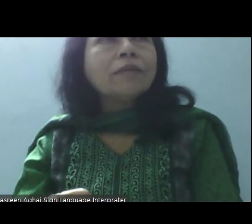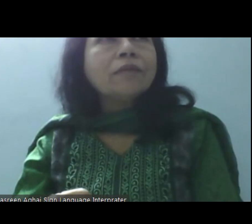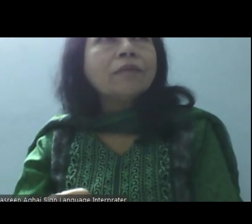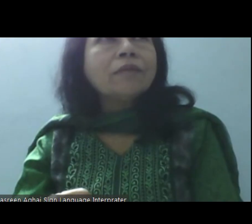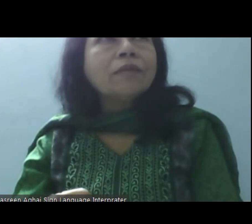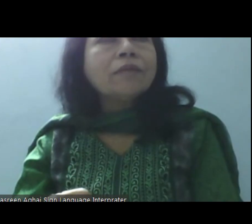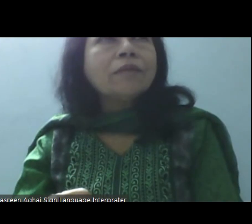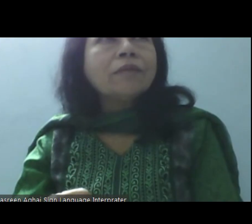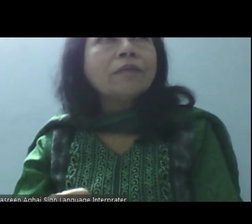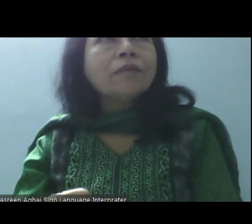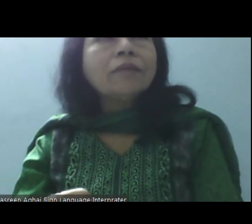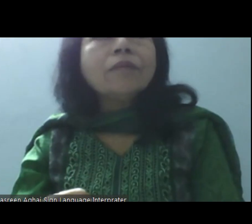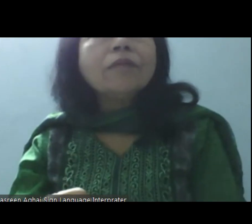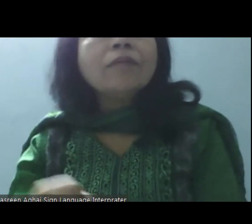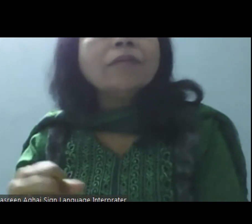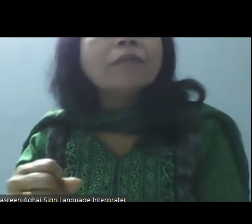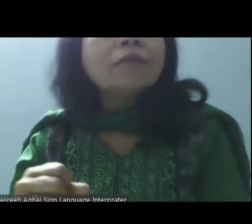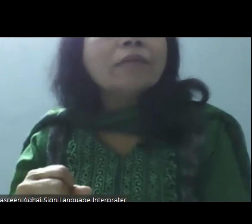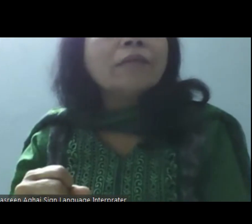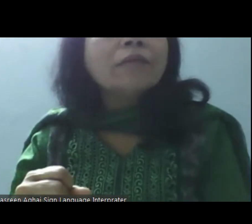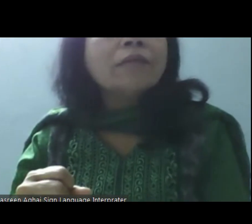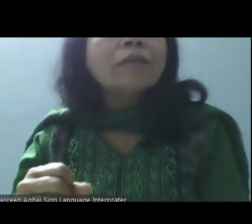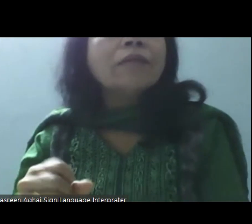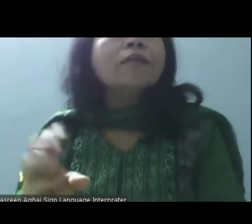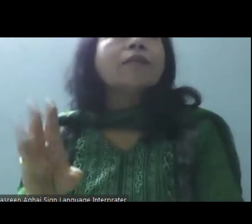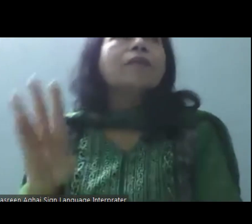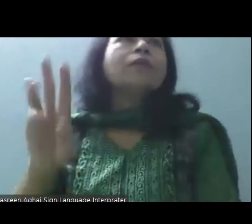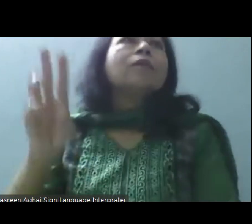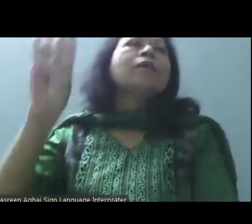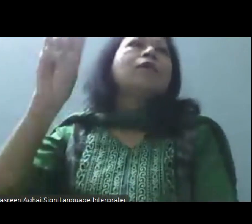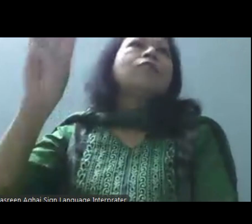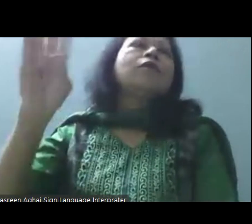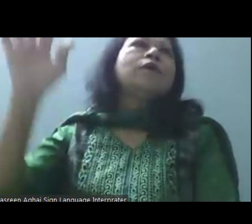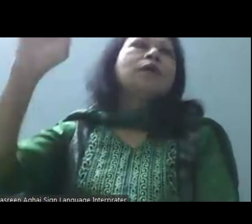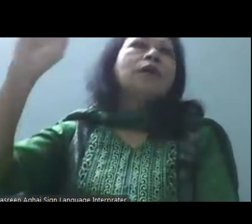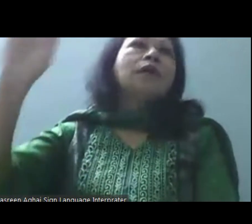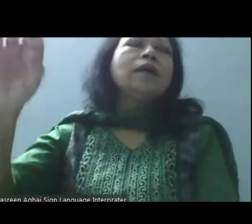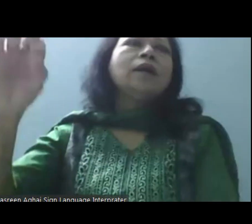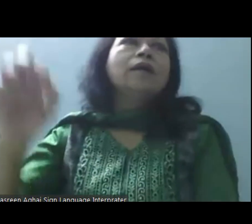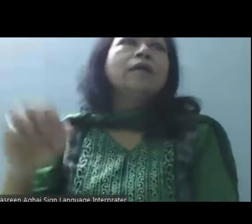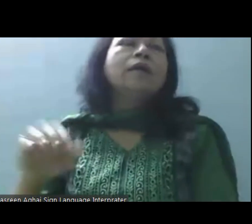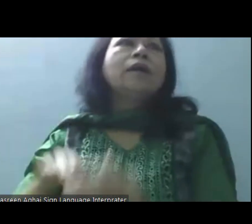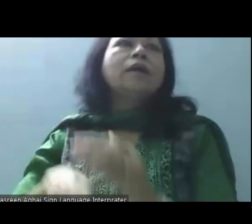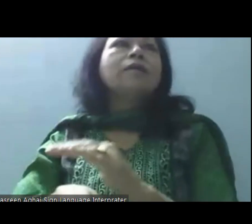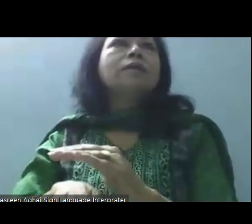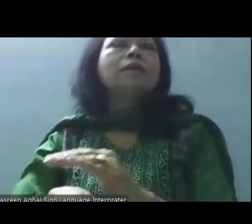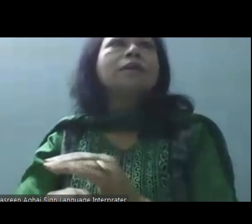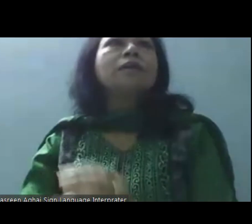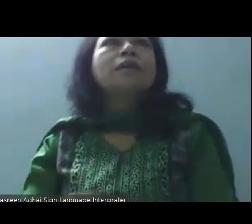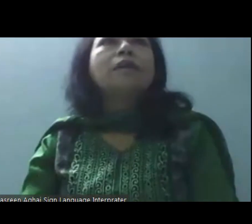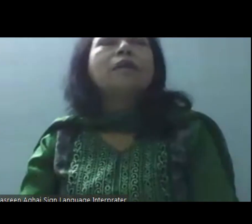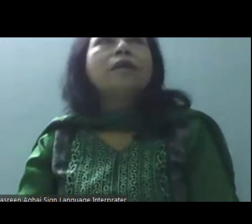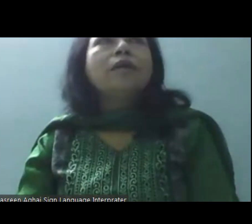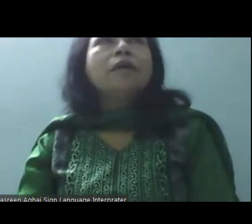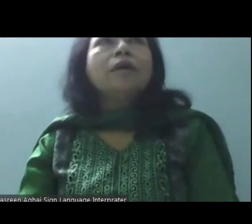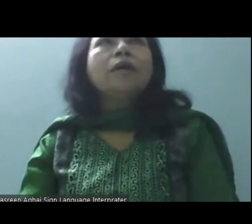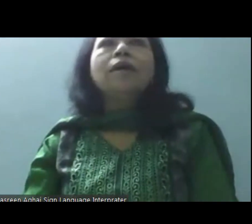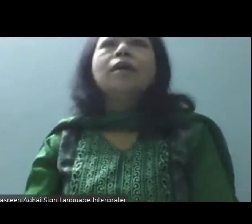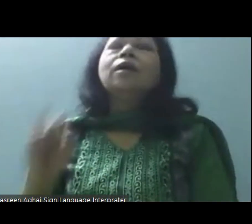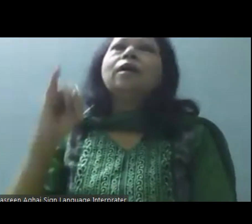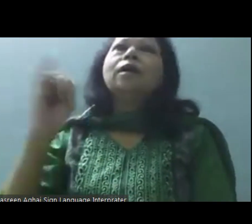the article number 48 the access to everything concerning IT,